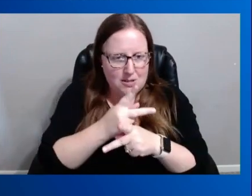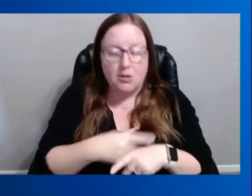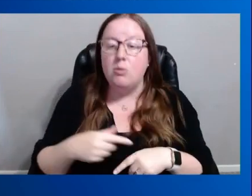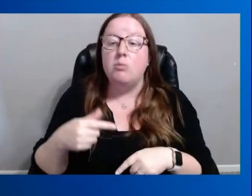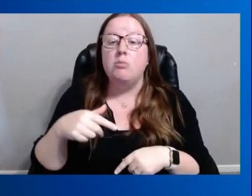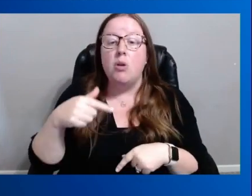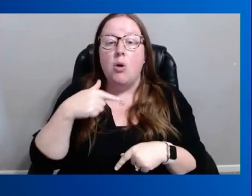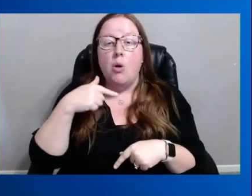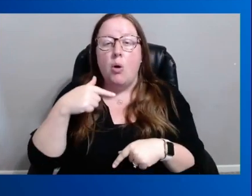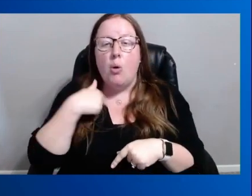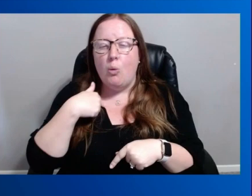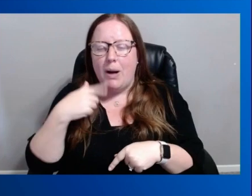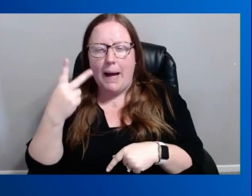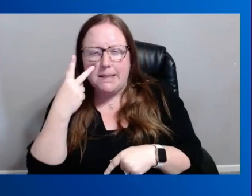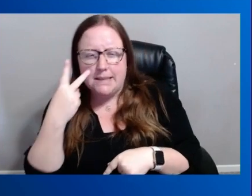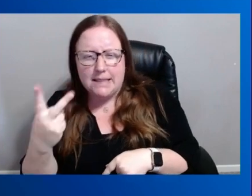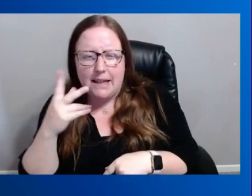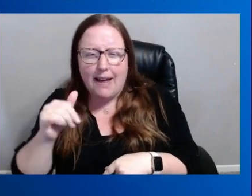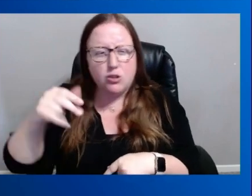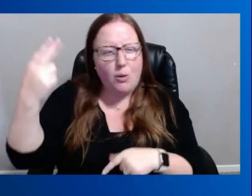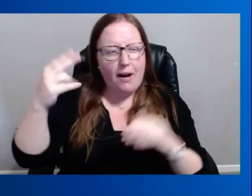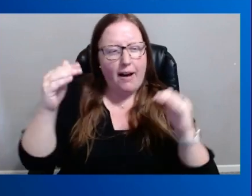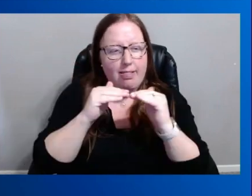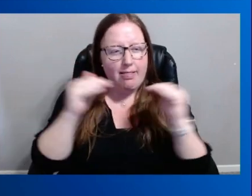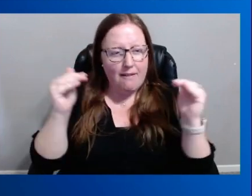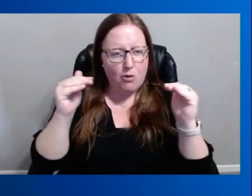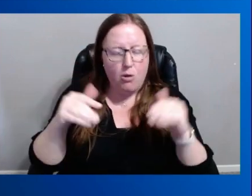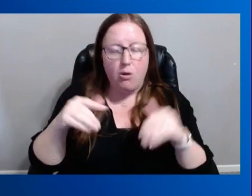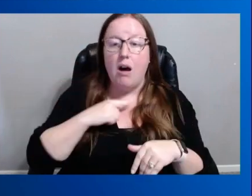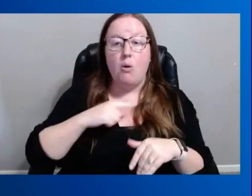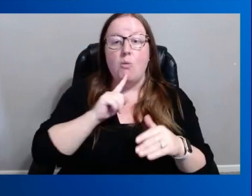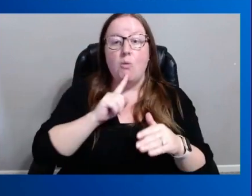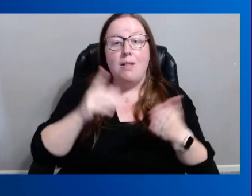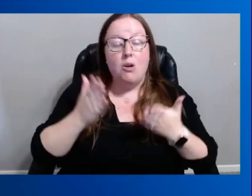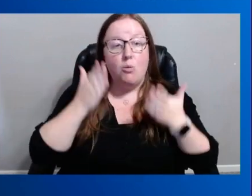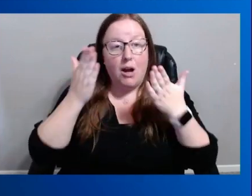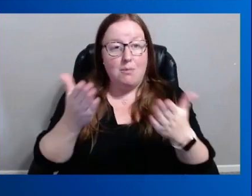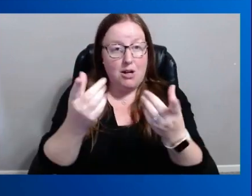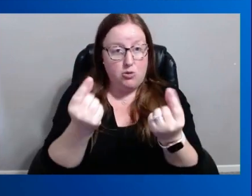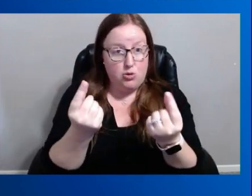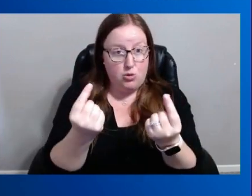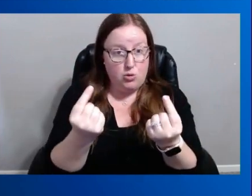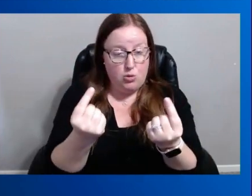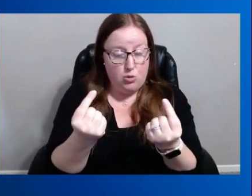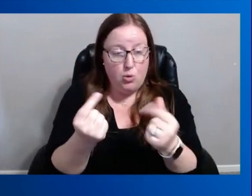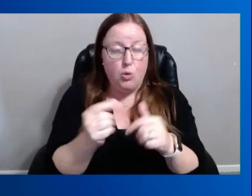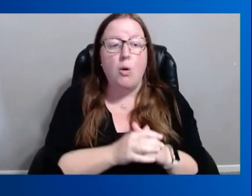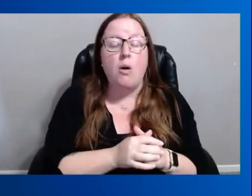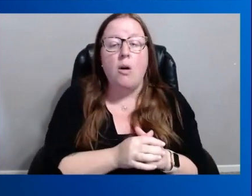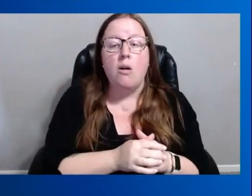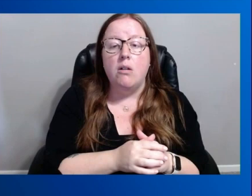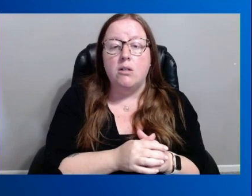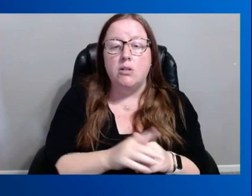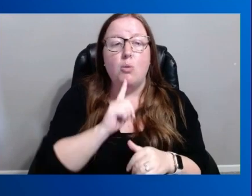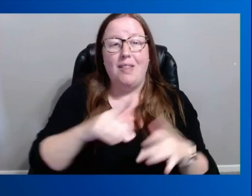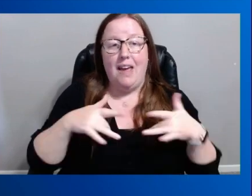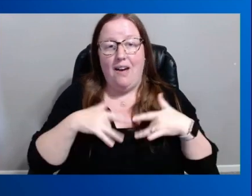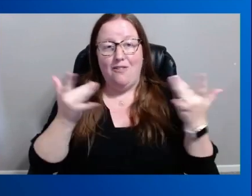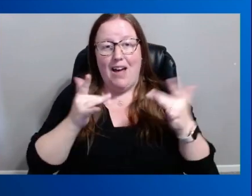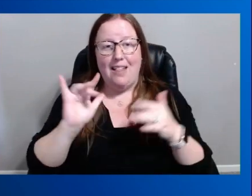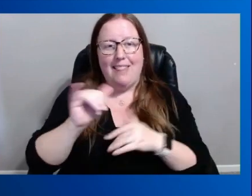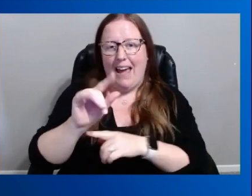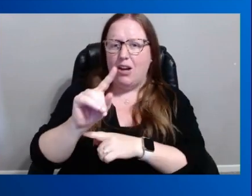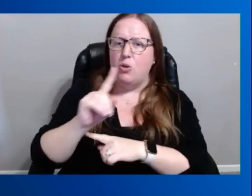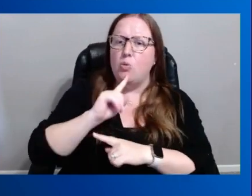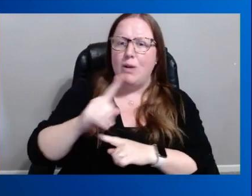abstract this into a high level, what I really recommend you do is treat events as kind of first-class citizens in